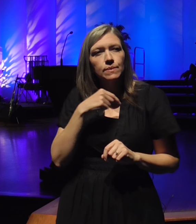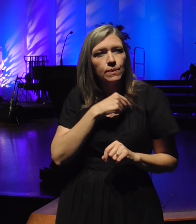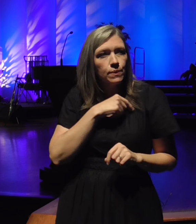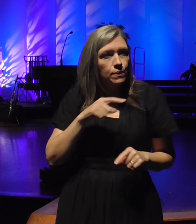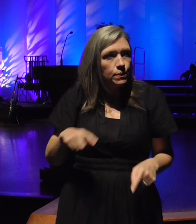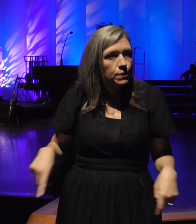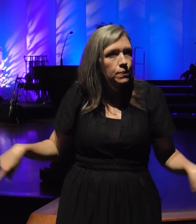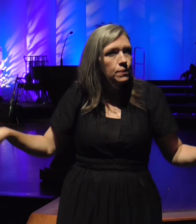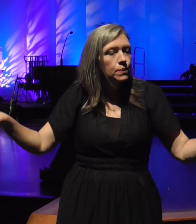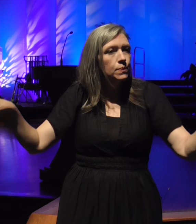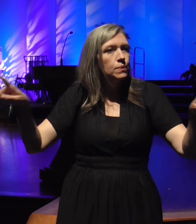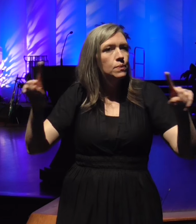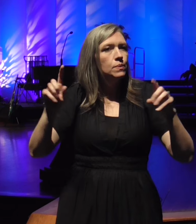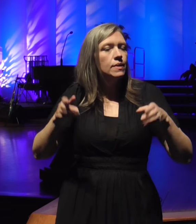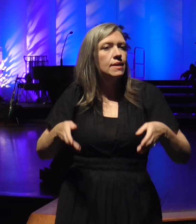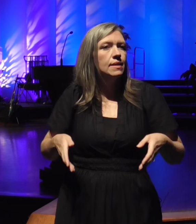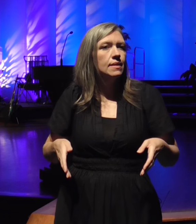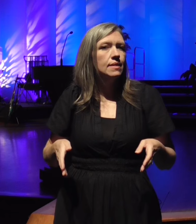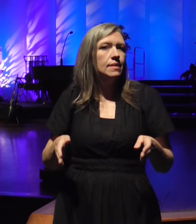over